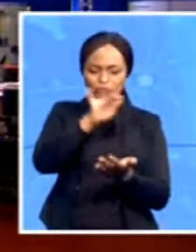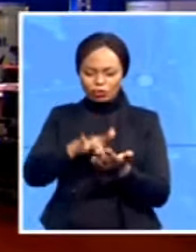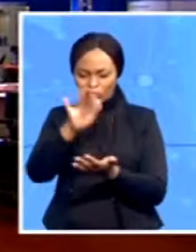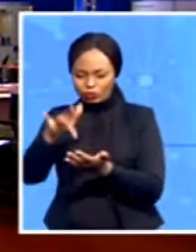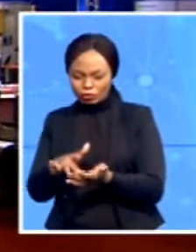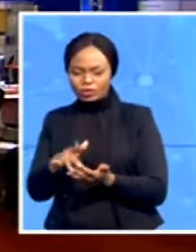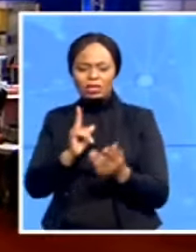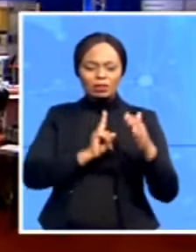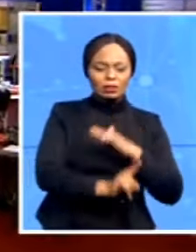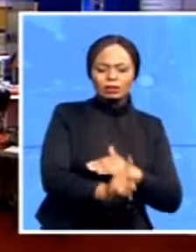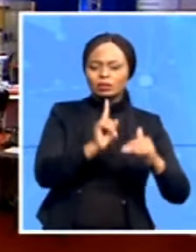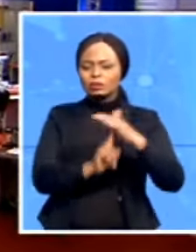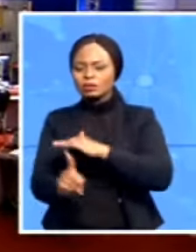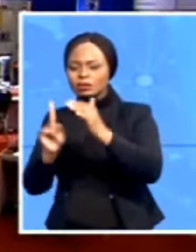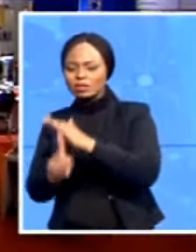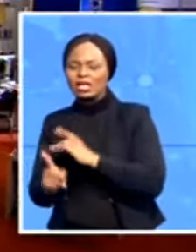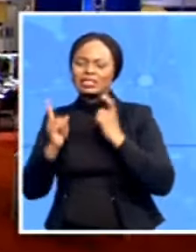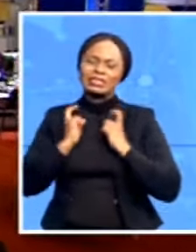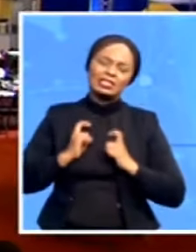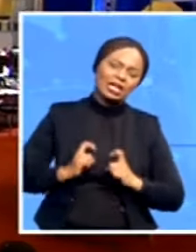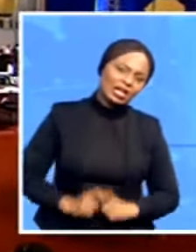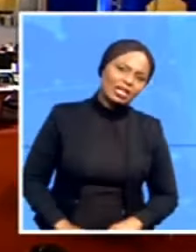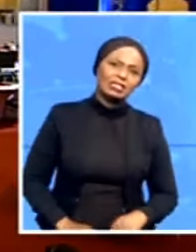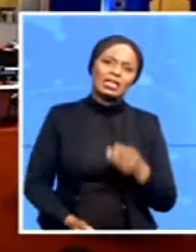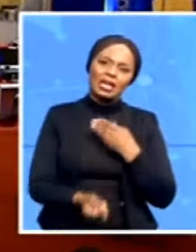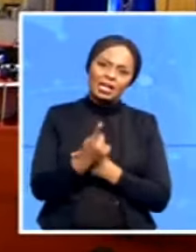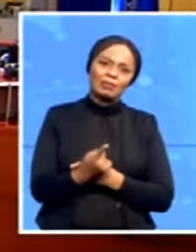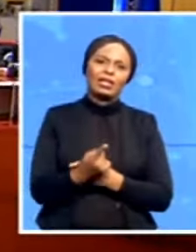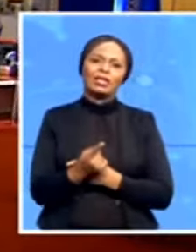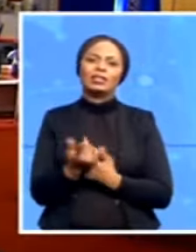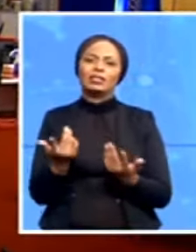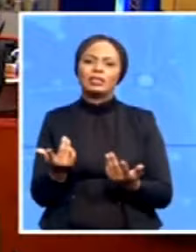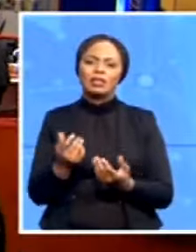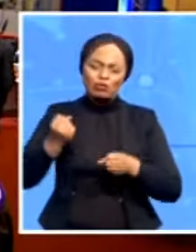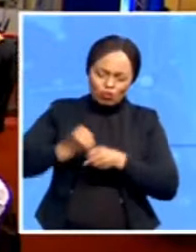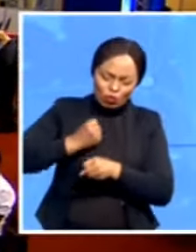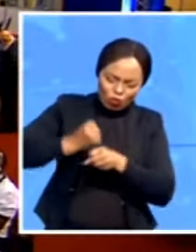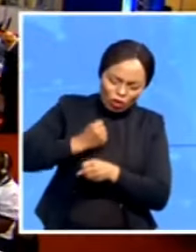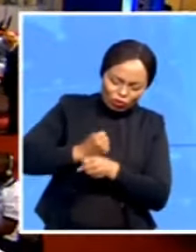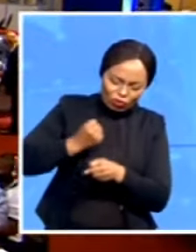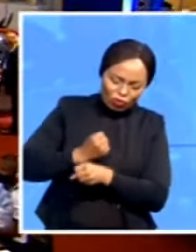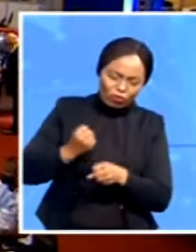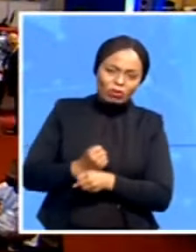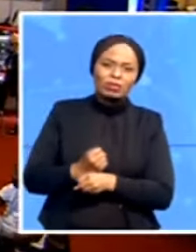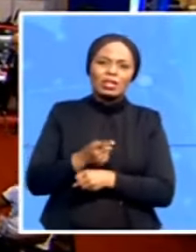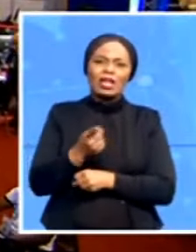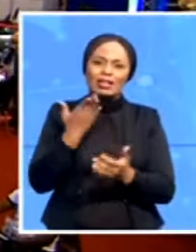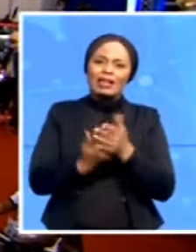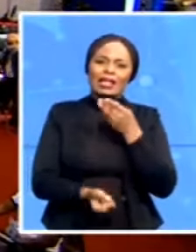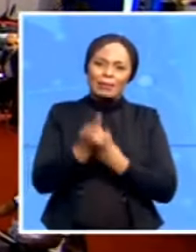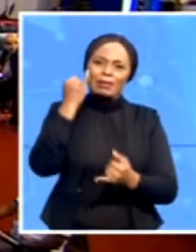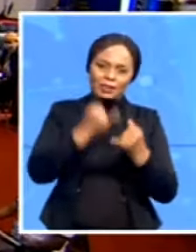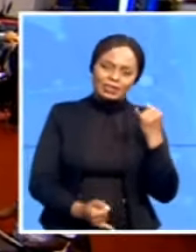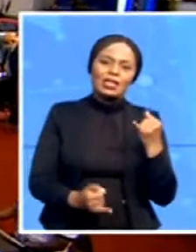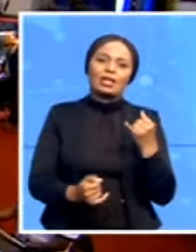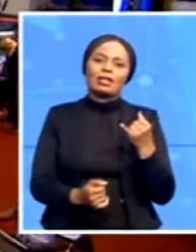trying to deal with this thing, and therefore they are likely to commit quite a number of mistakes during that particular process. In 2016, we